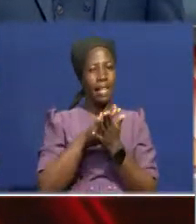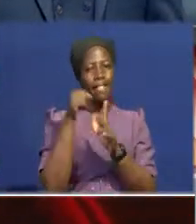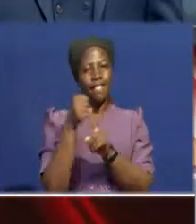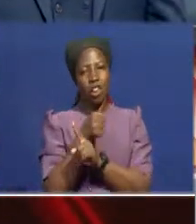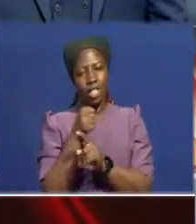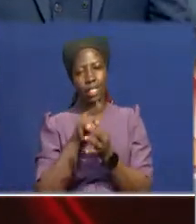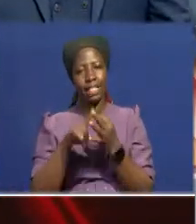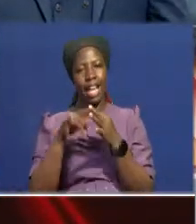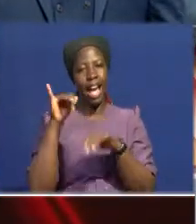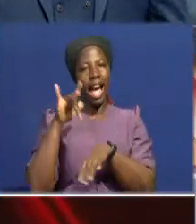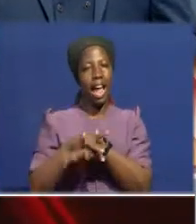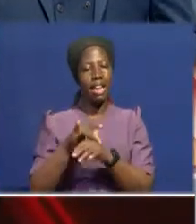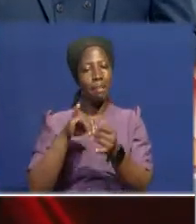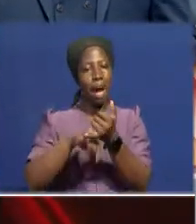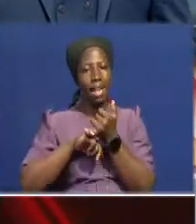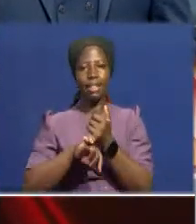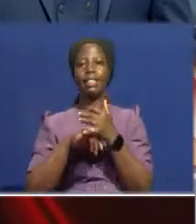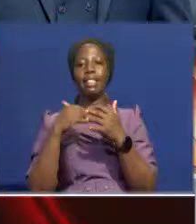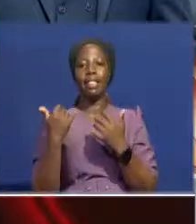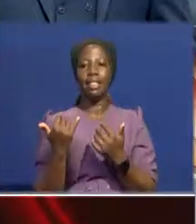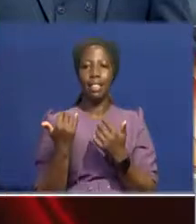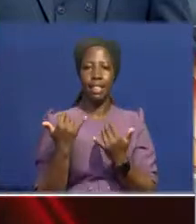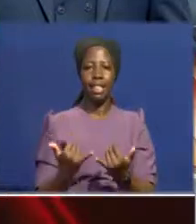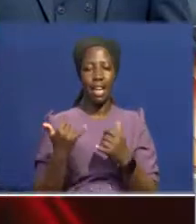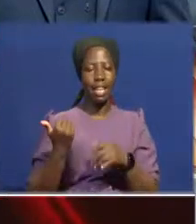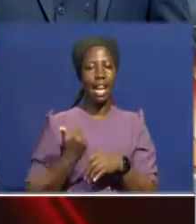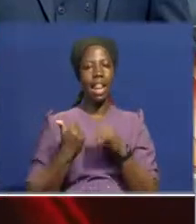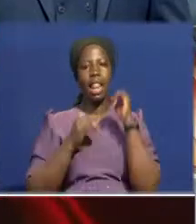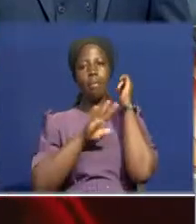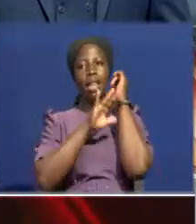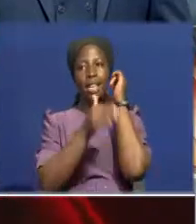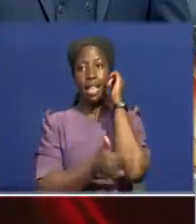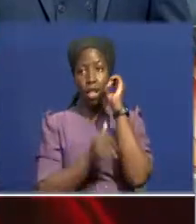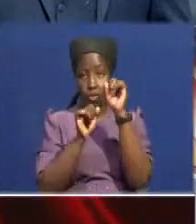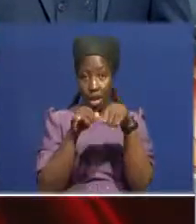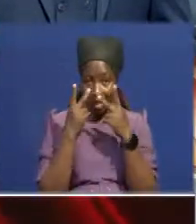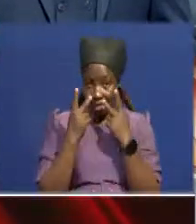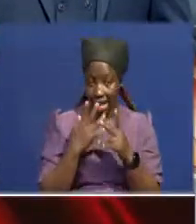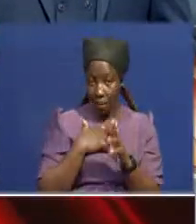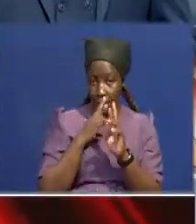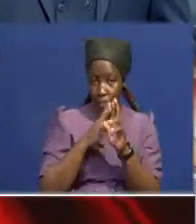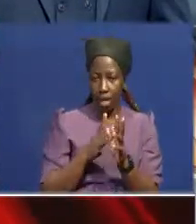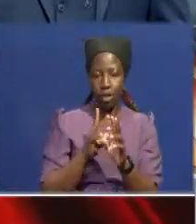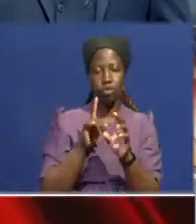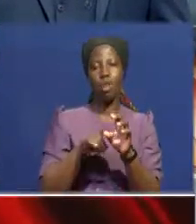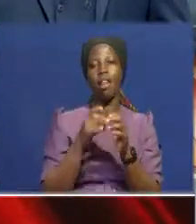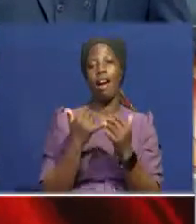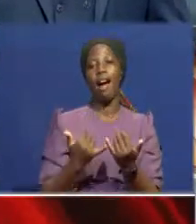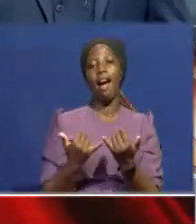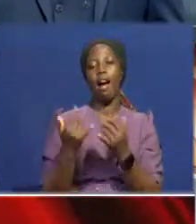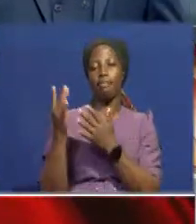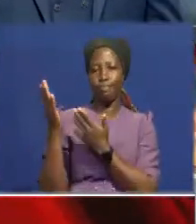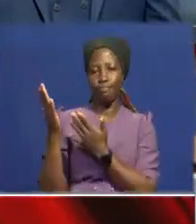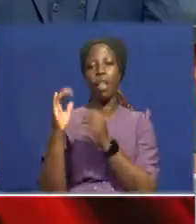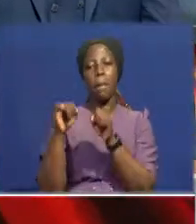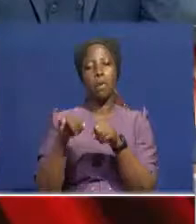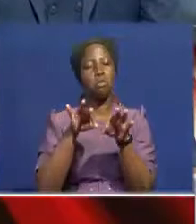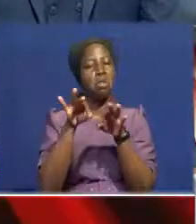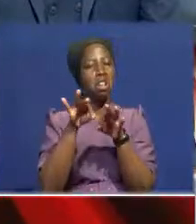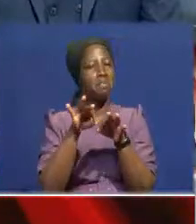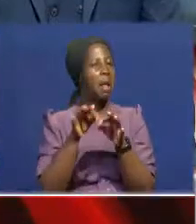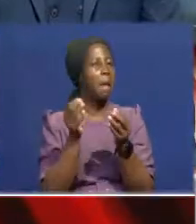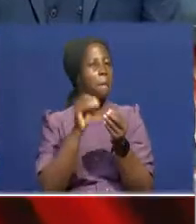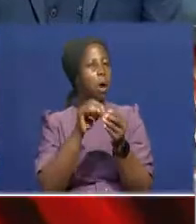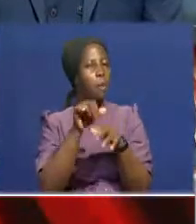early marriages. As you can see on your screen, our reporter, that is Simon Ochola, is joining us. Simon, good afternoon and good to see you. What more can you tell us about